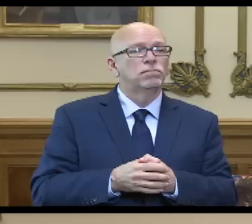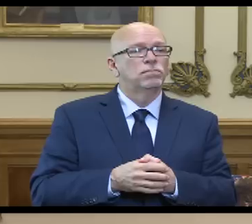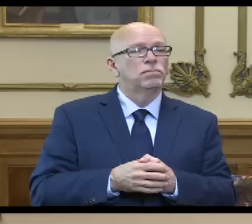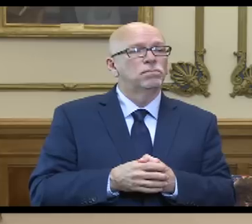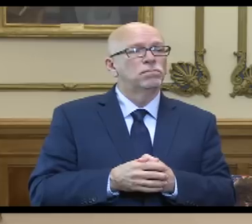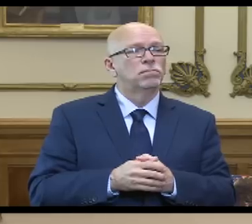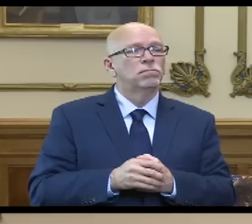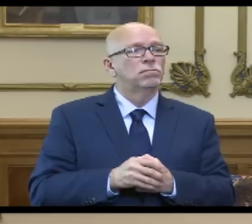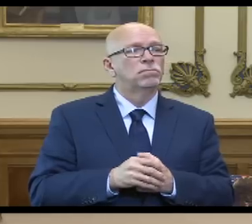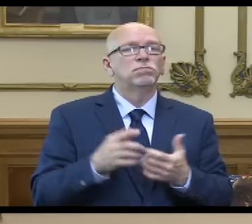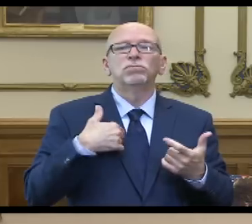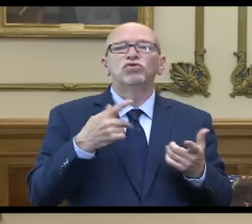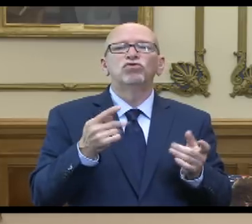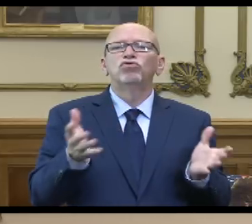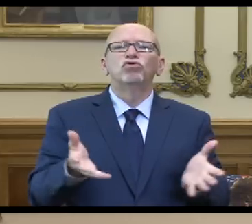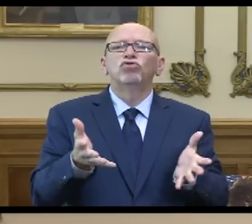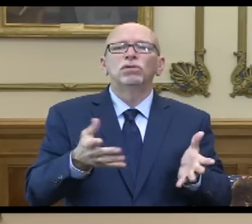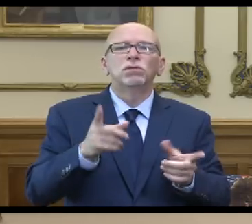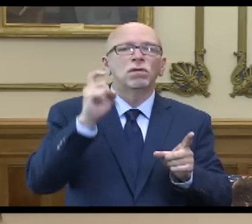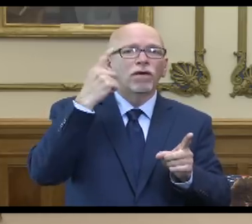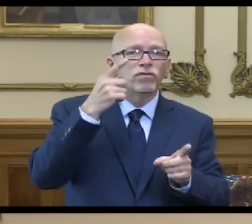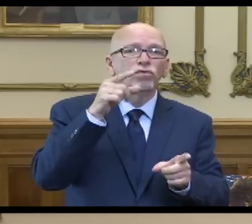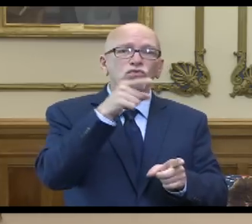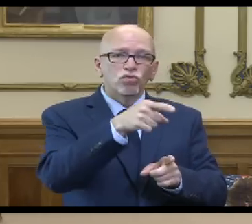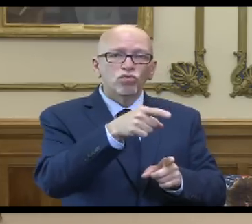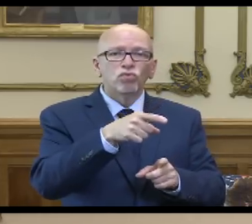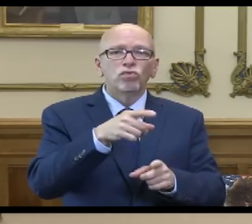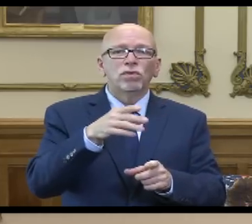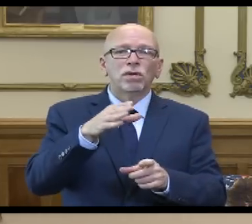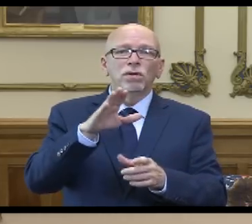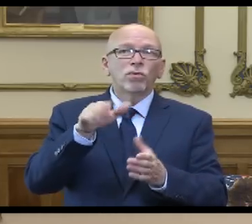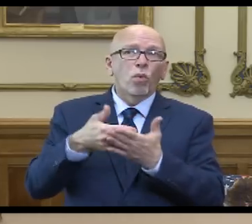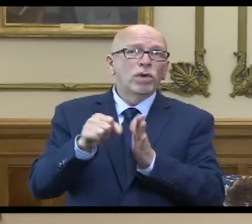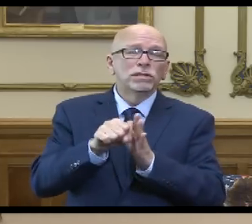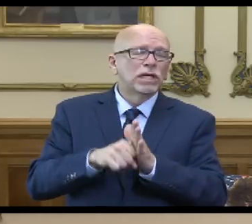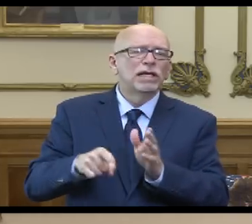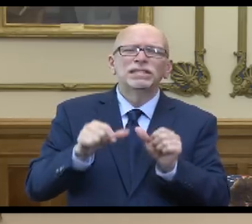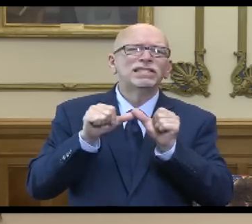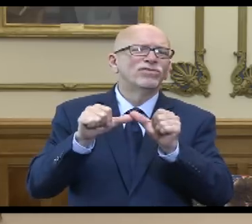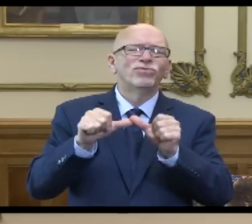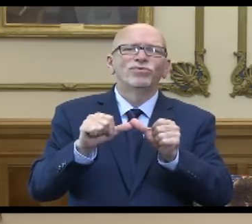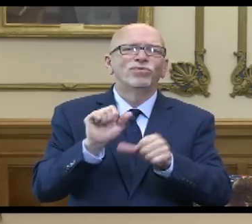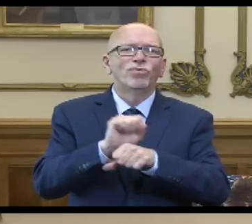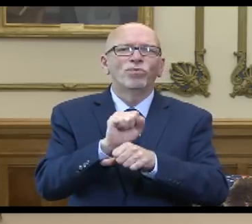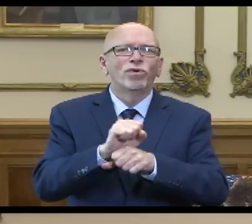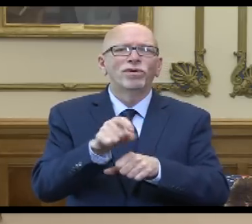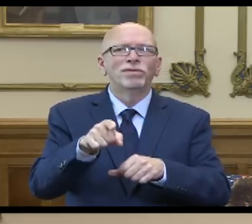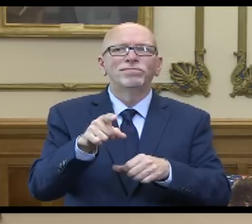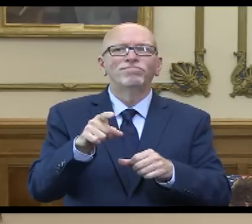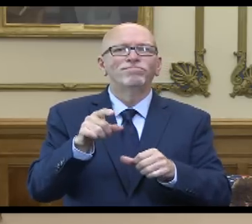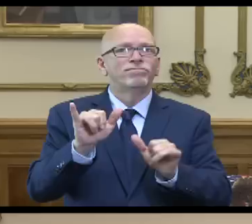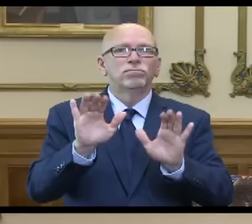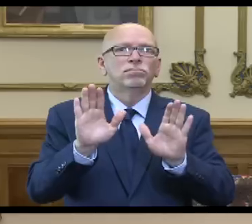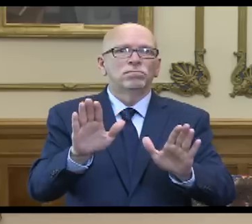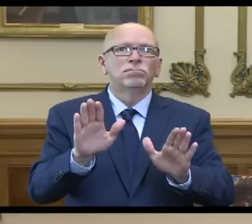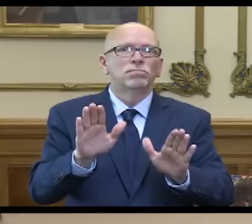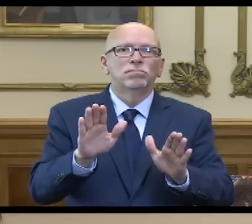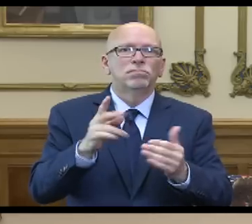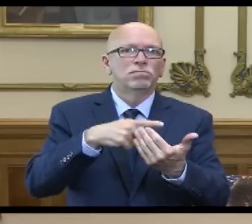I would just encourage the governor and you and the rest of the state to continue to work on this critical